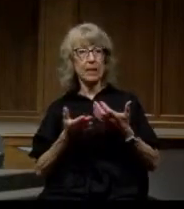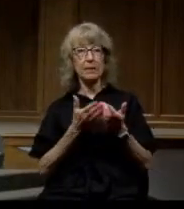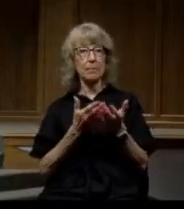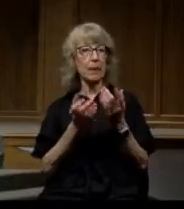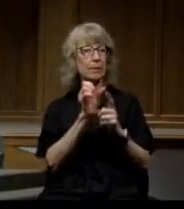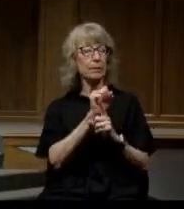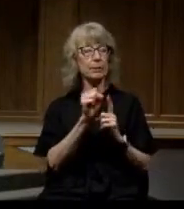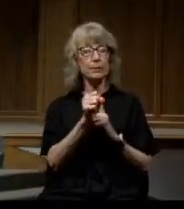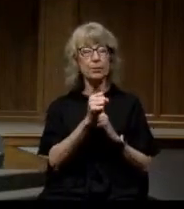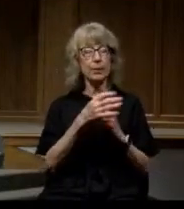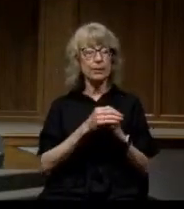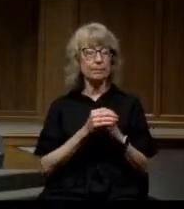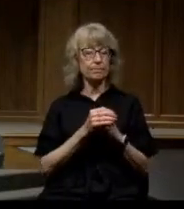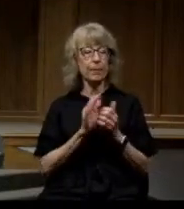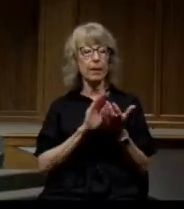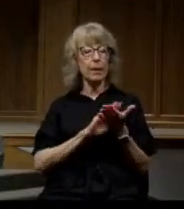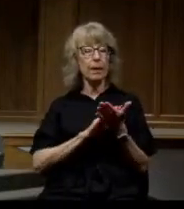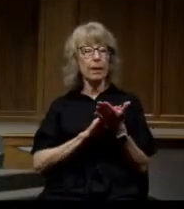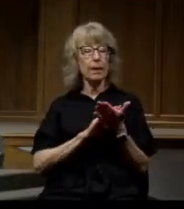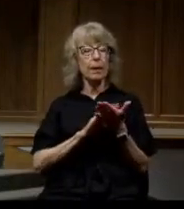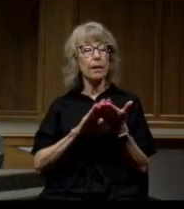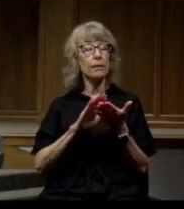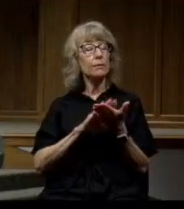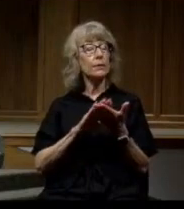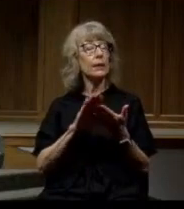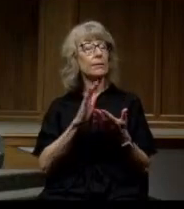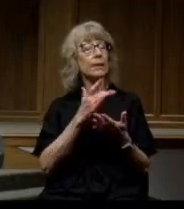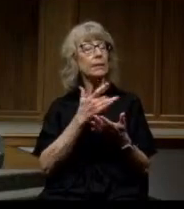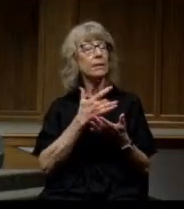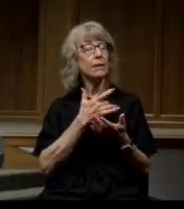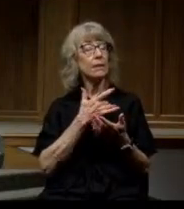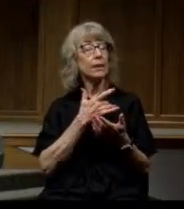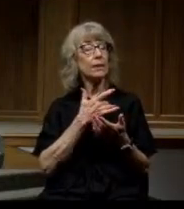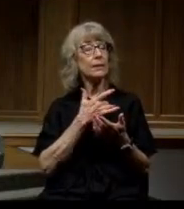does not give negativity a foothold.